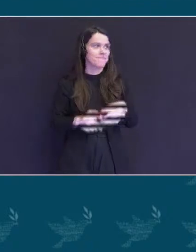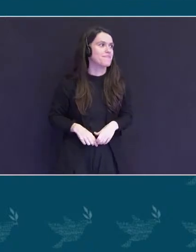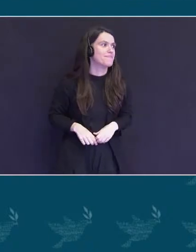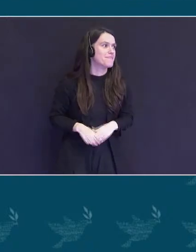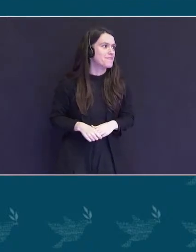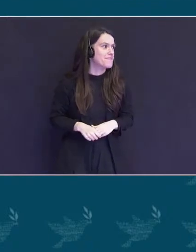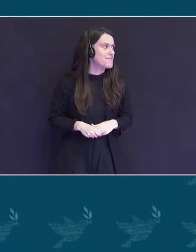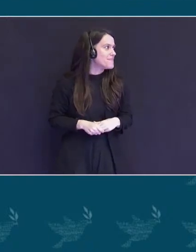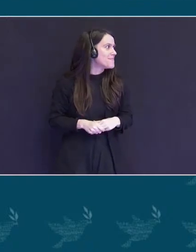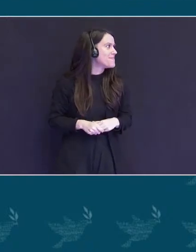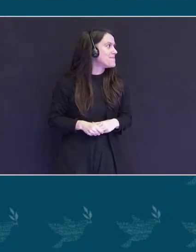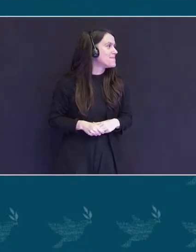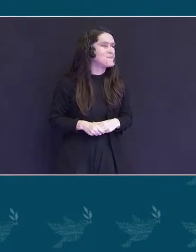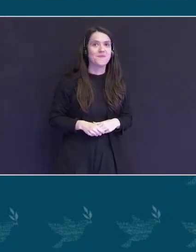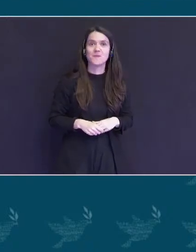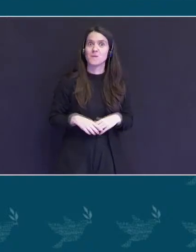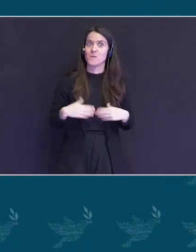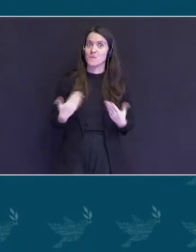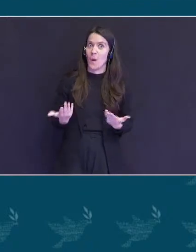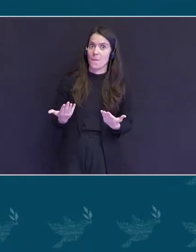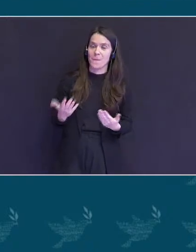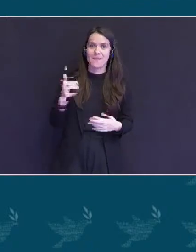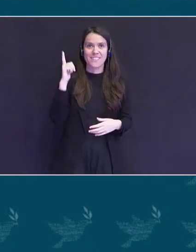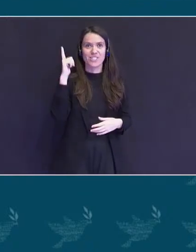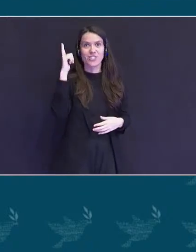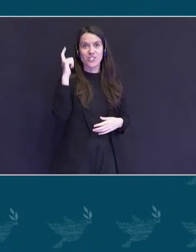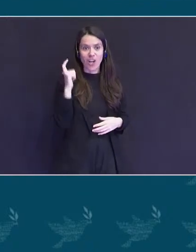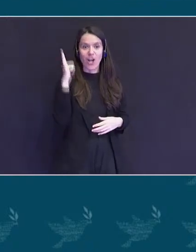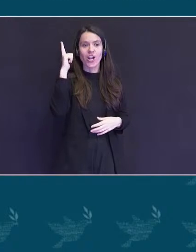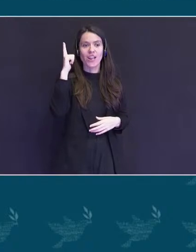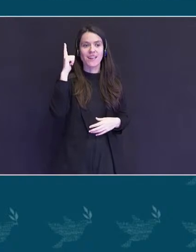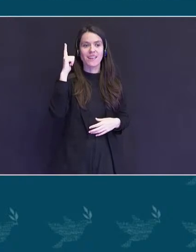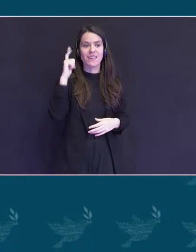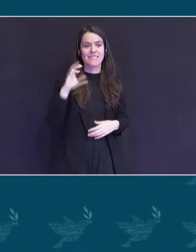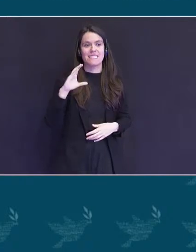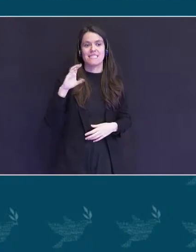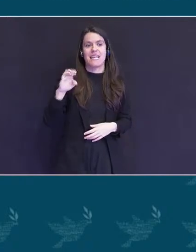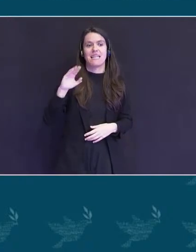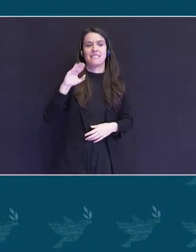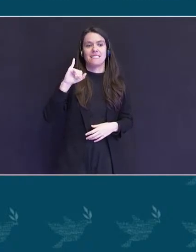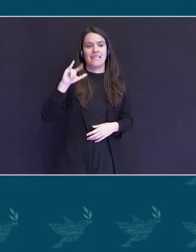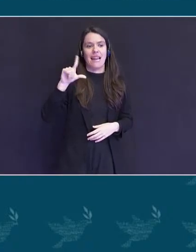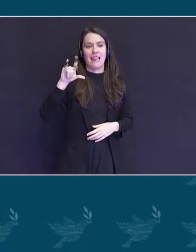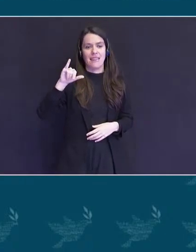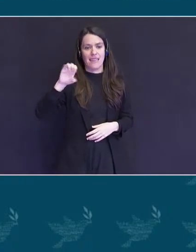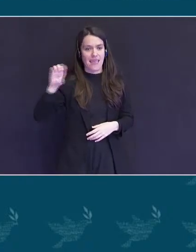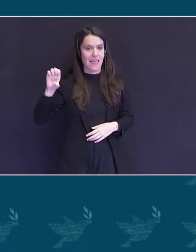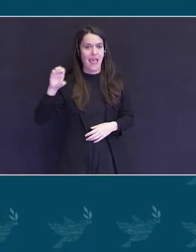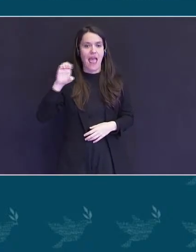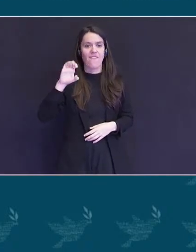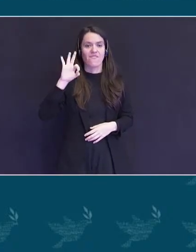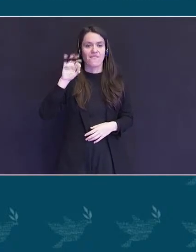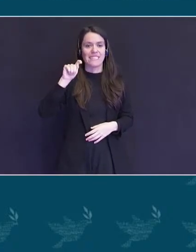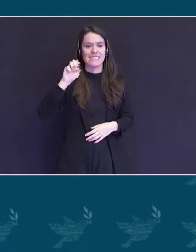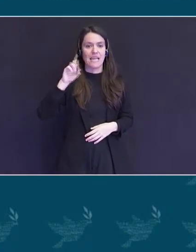So let me start with Miss Cecile Eftedal.